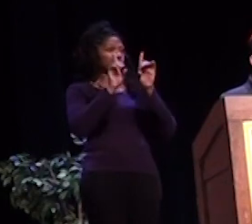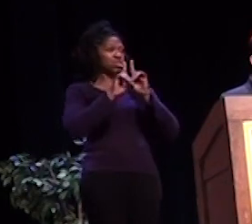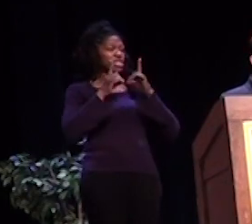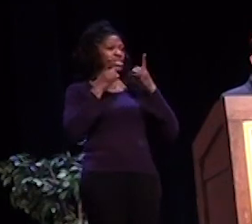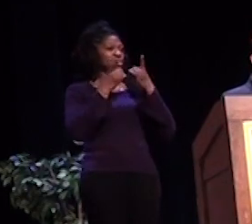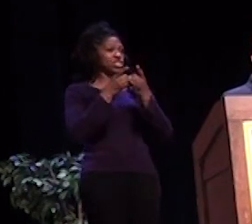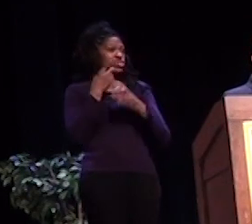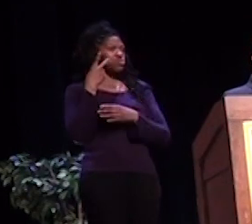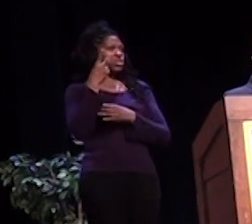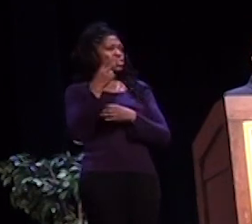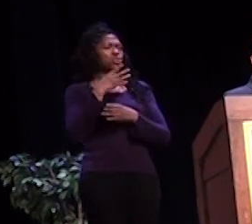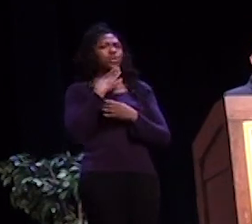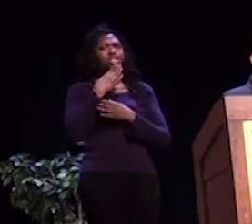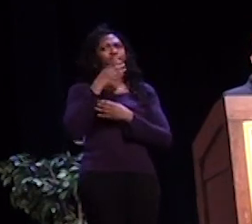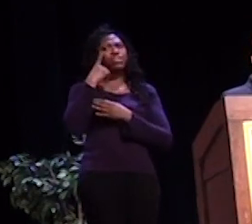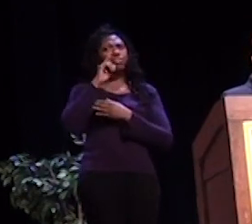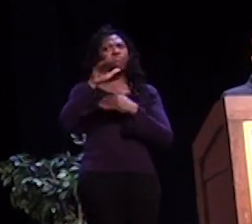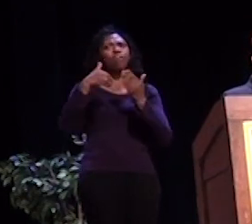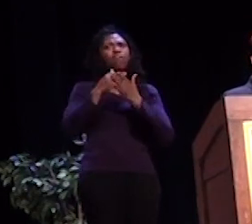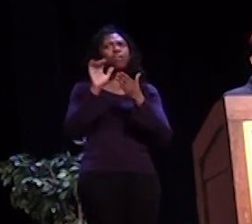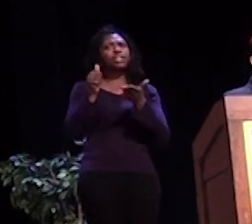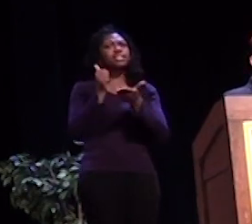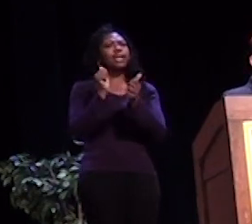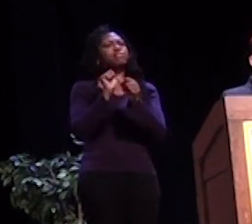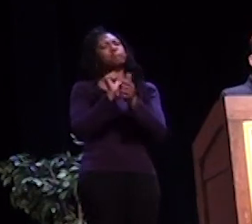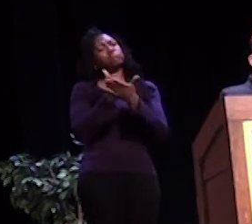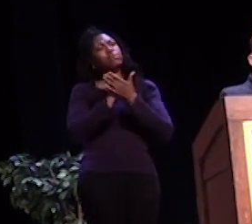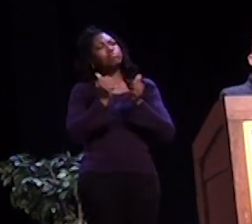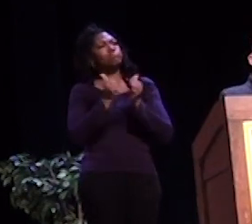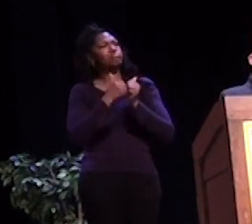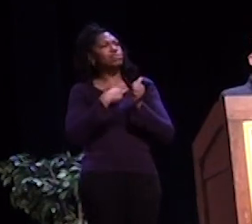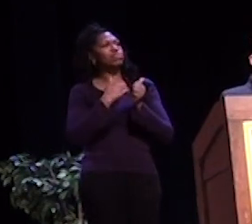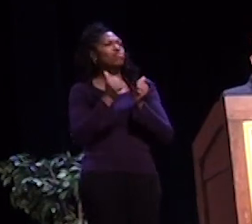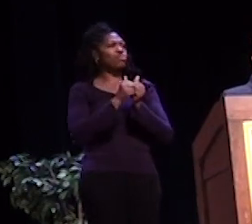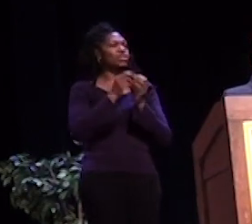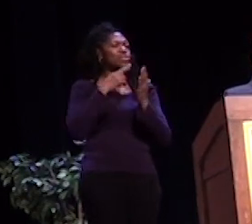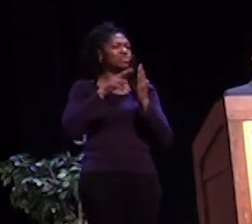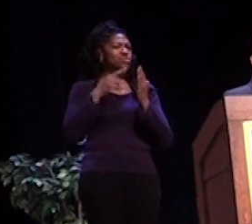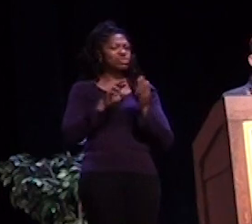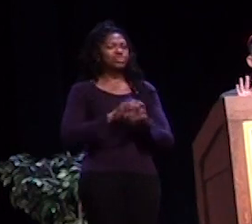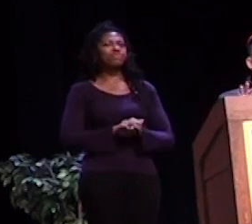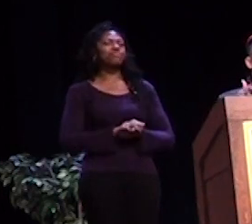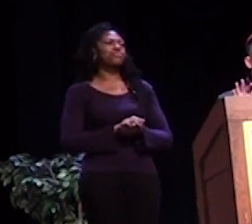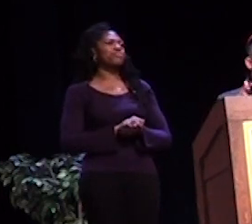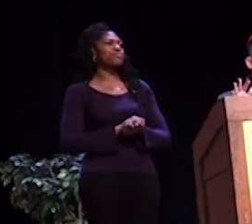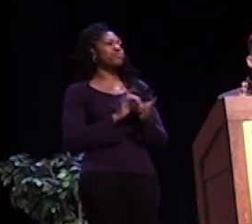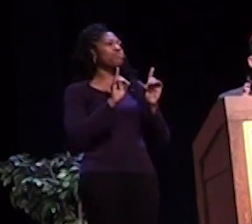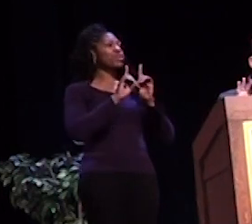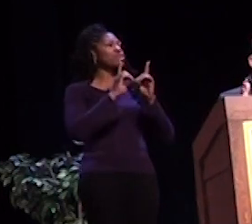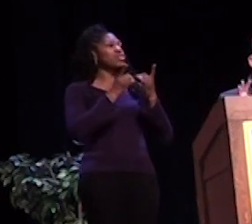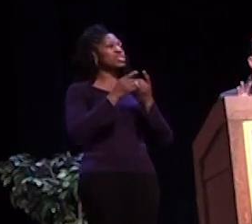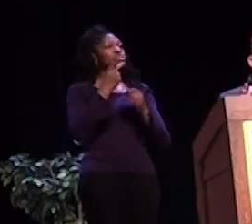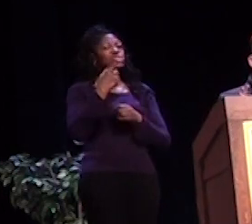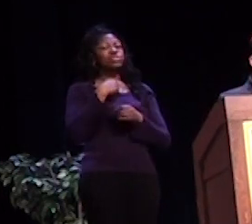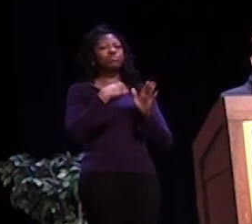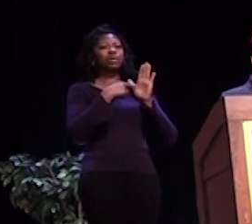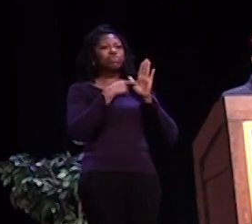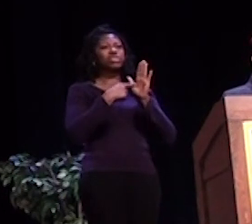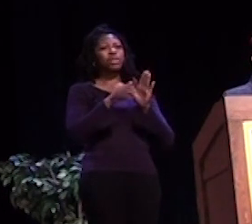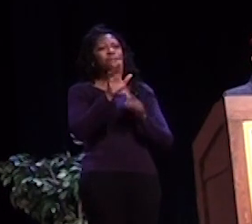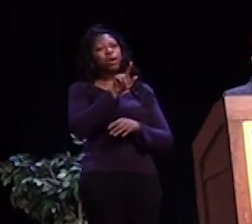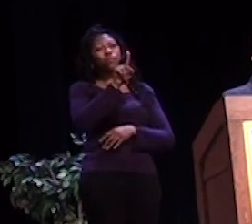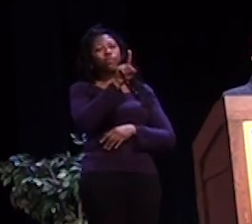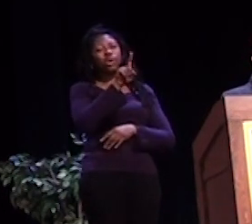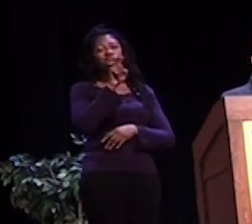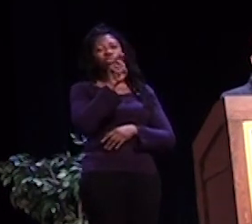their researches for providing these data sets for us. In District 2, I represent about 143,000